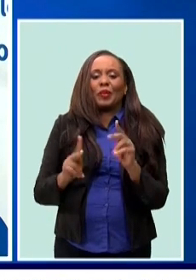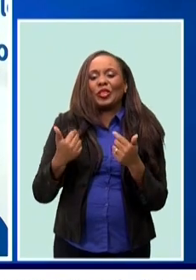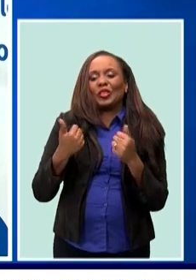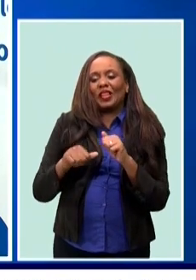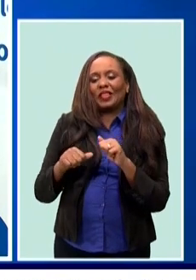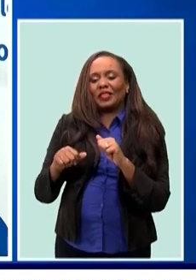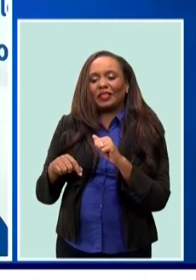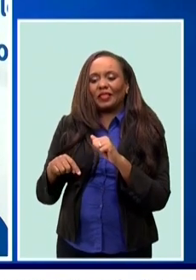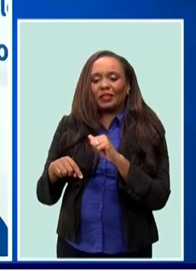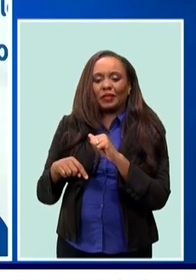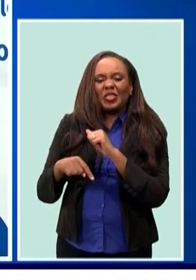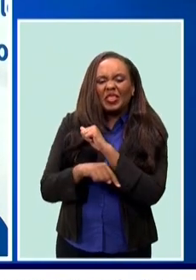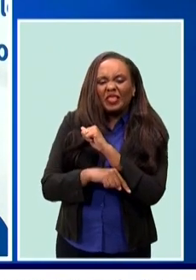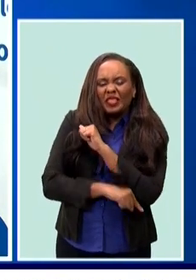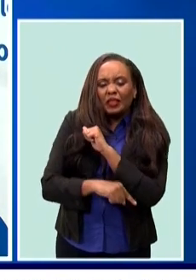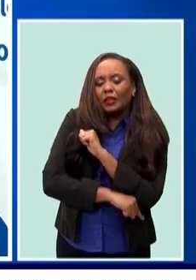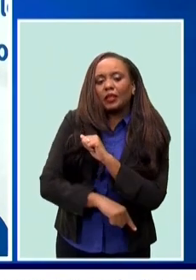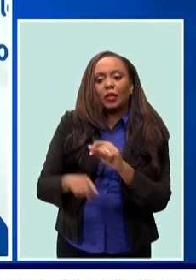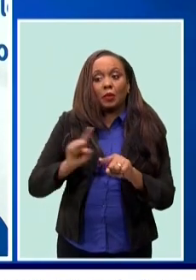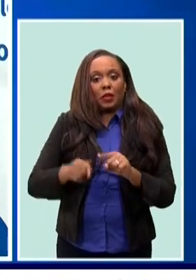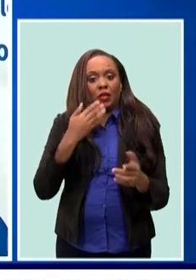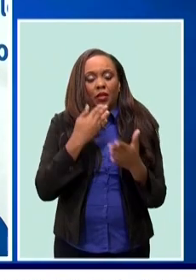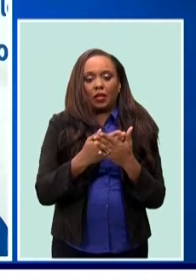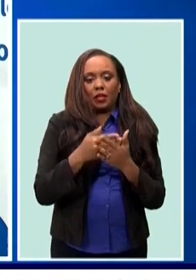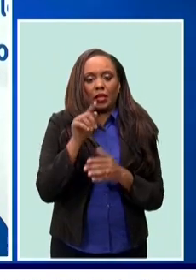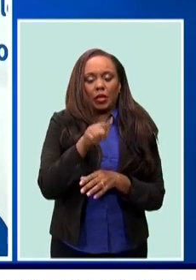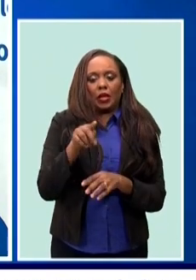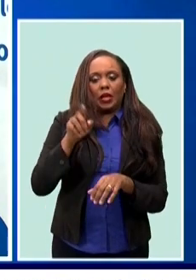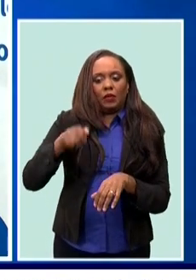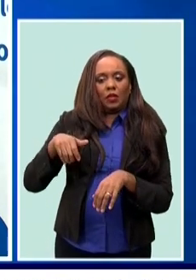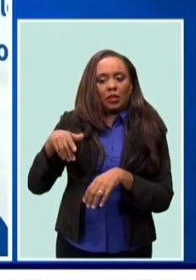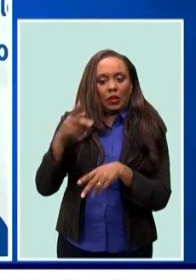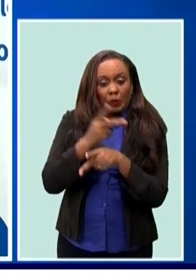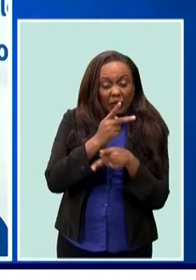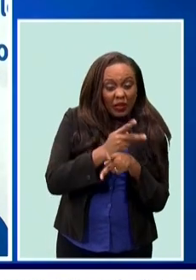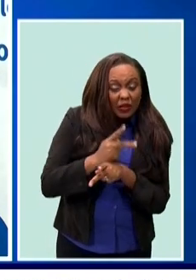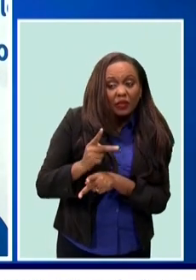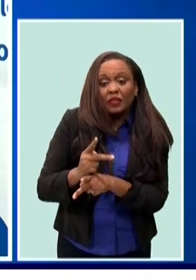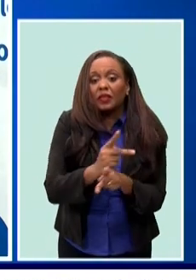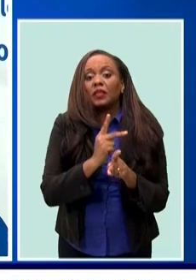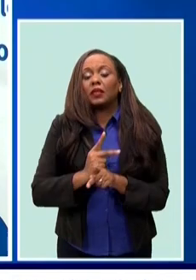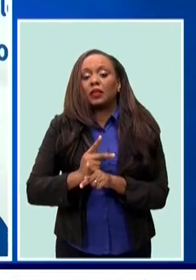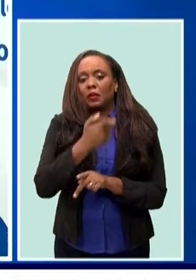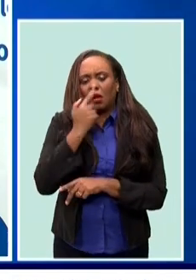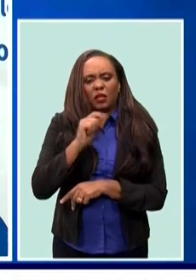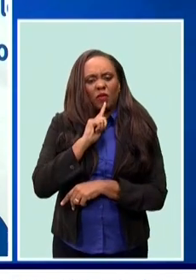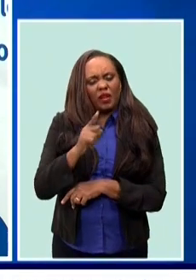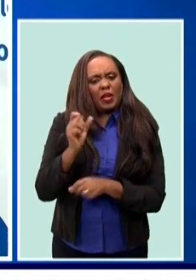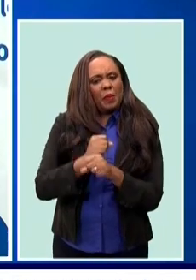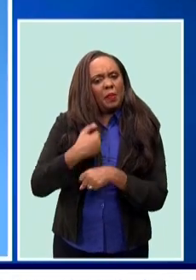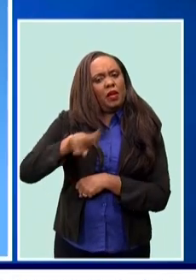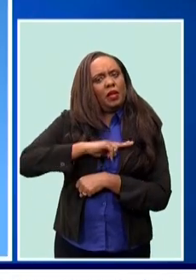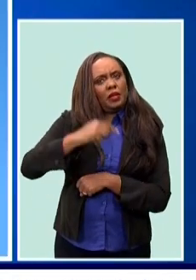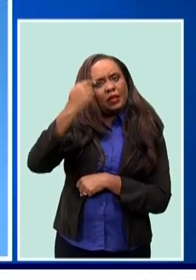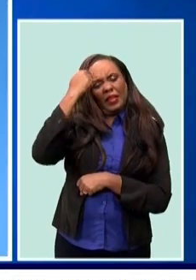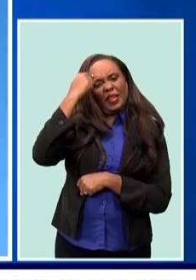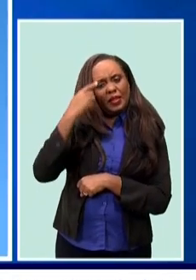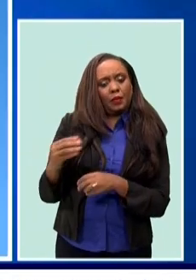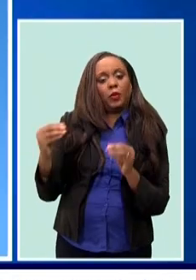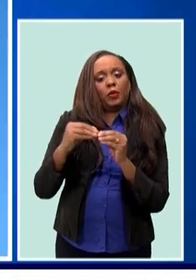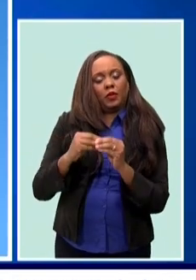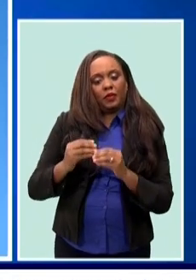ready for that, and I think it's good that you were wary, and it's good that people ask the questions, because it does test us and it makes us think carefully.